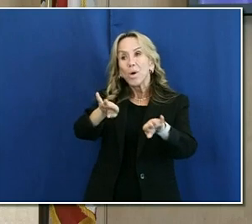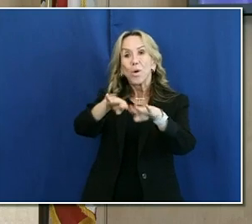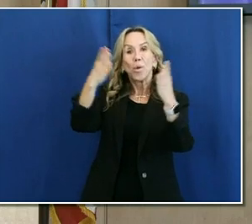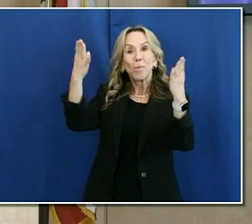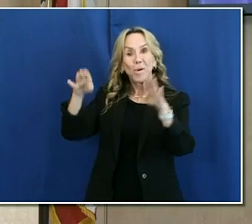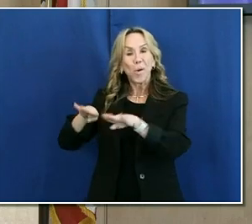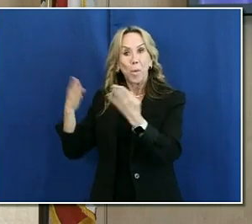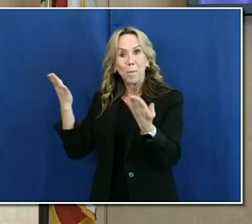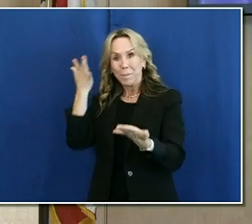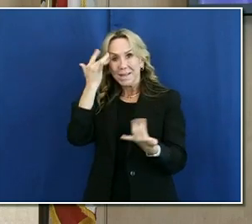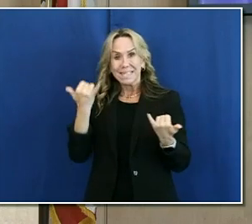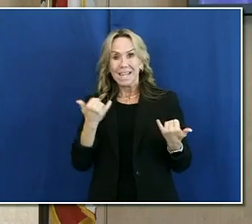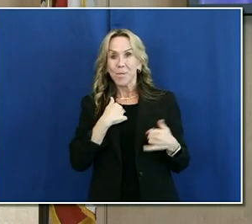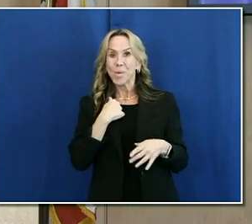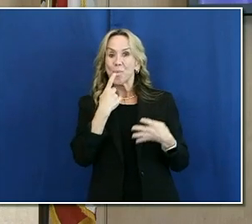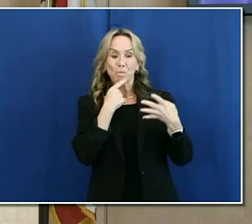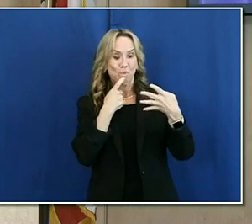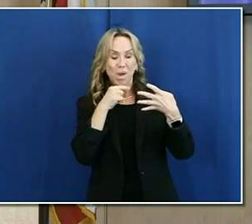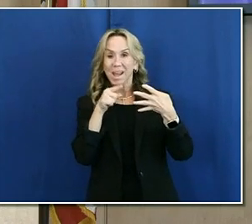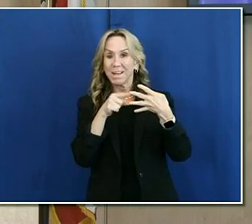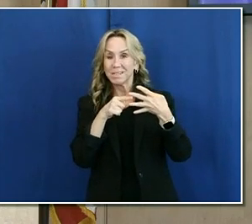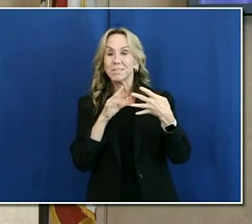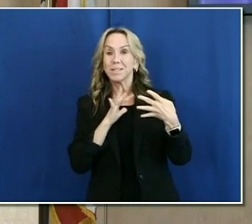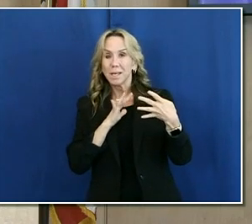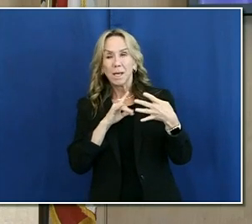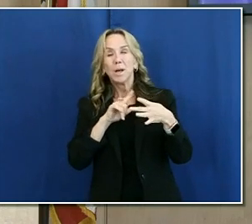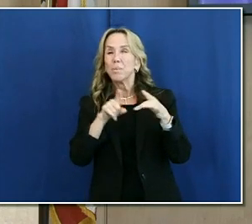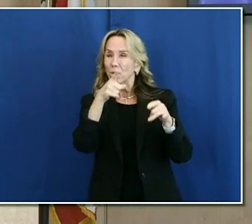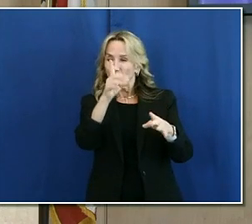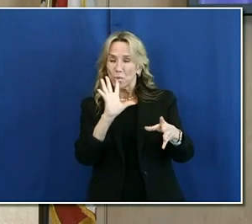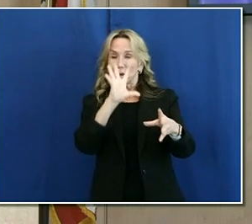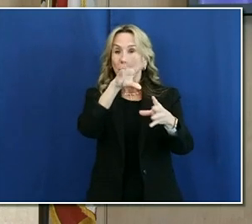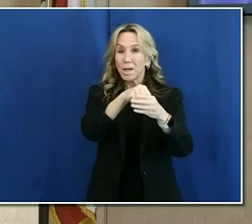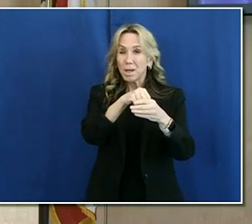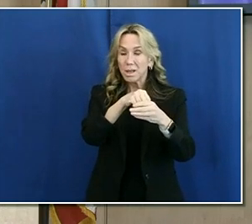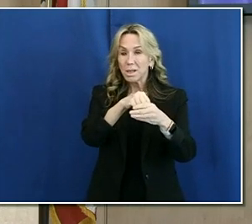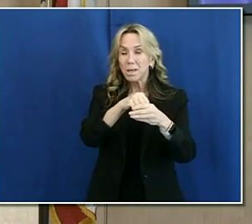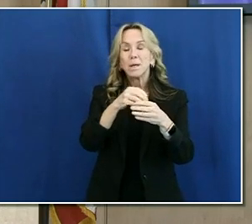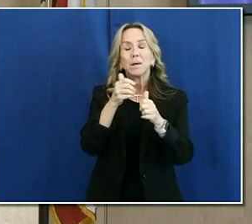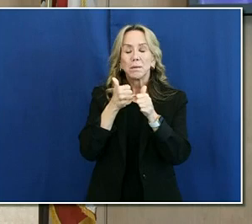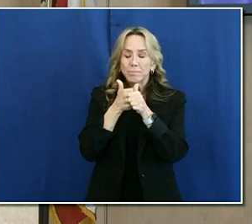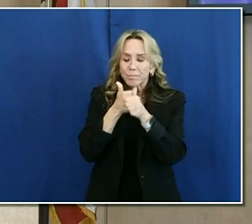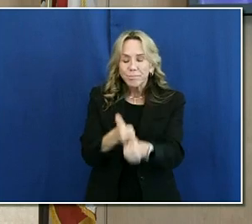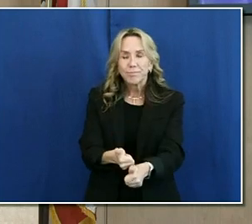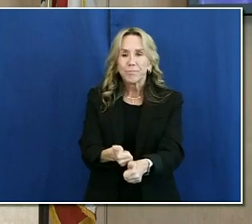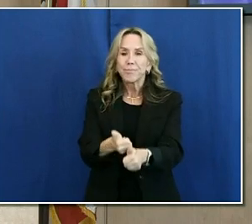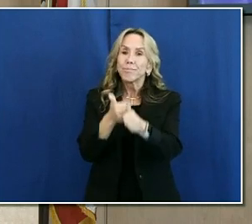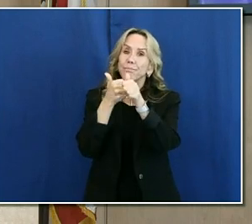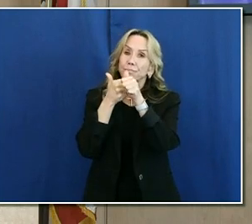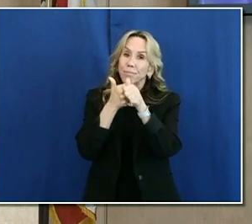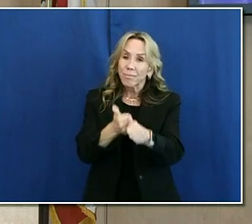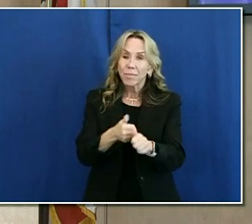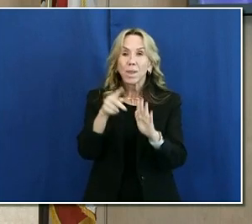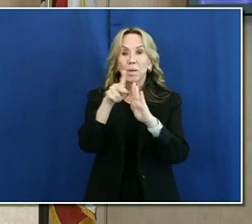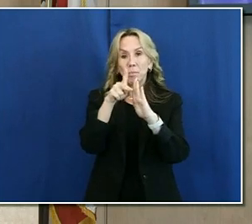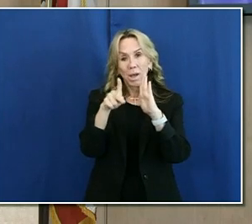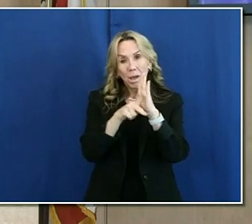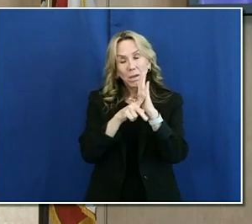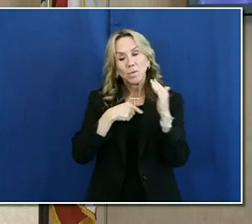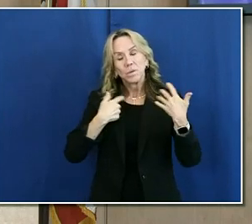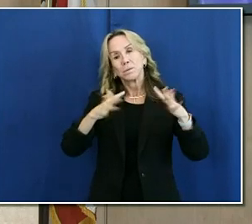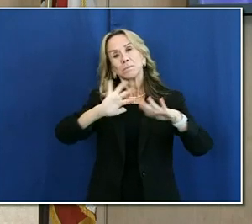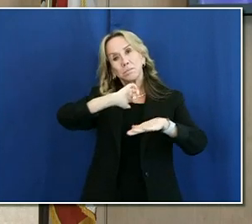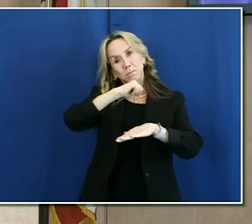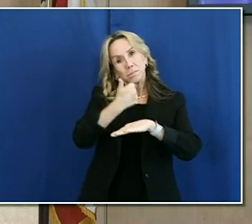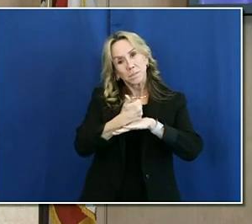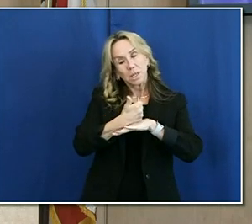our current red status, anybody who's engaging in these activities need to adhere to the policies that have been established, certainly